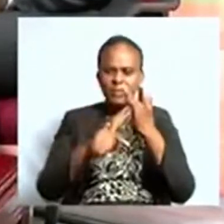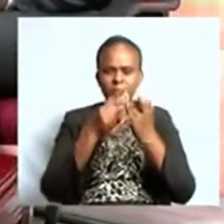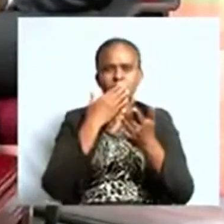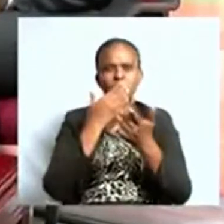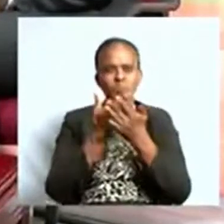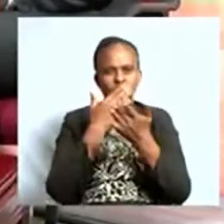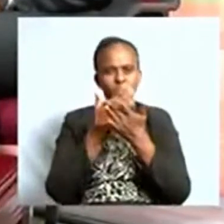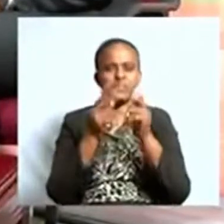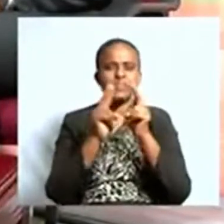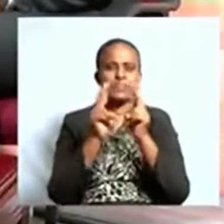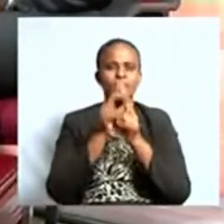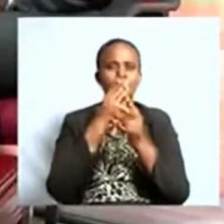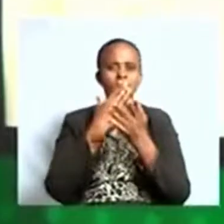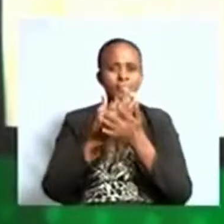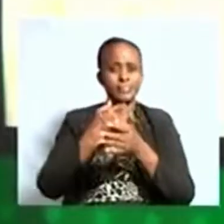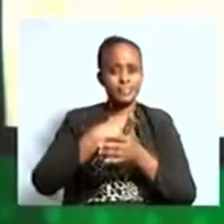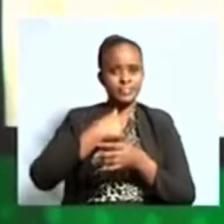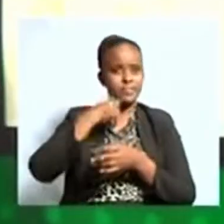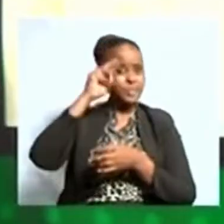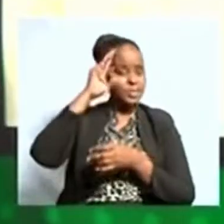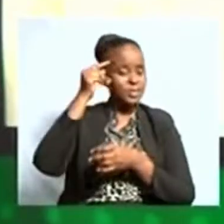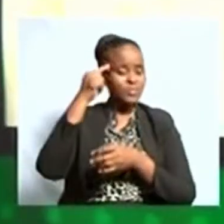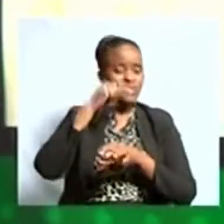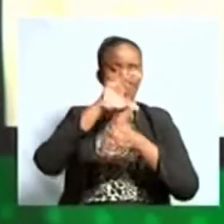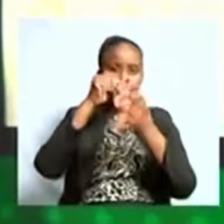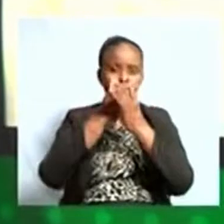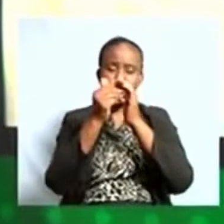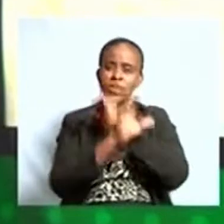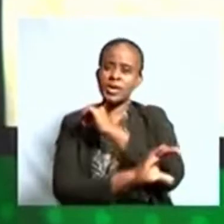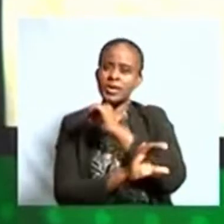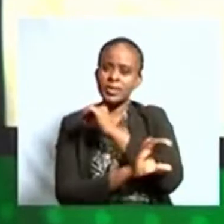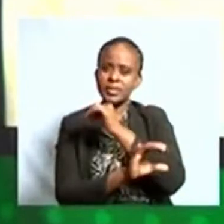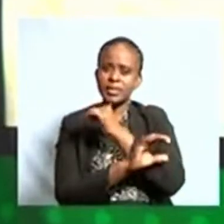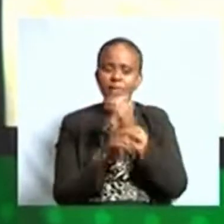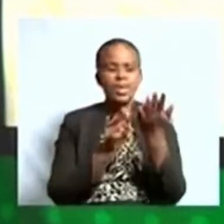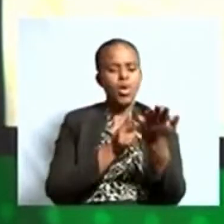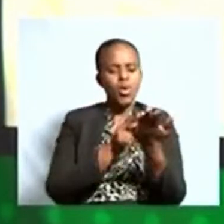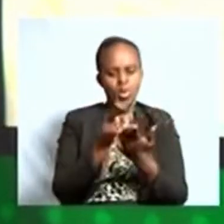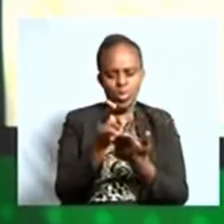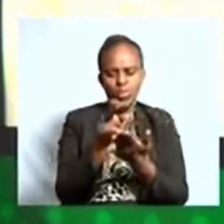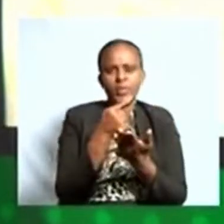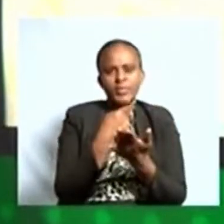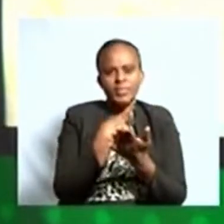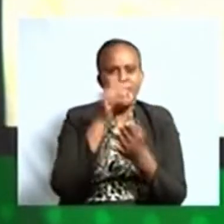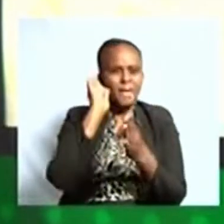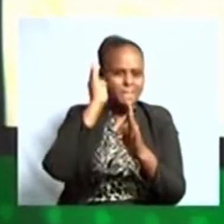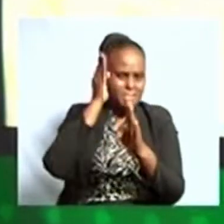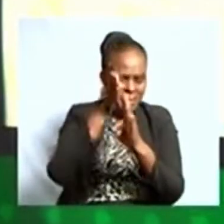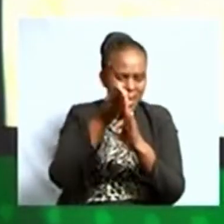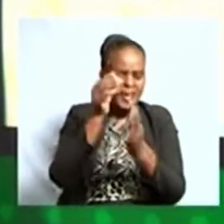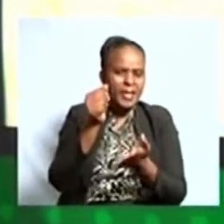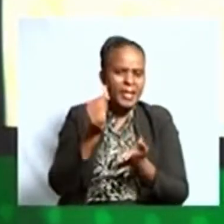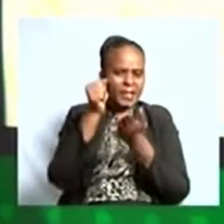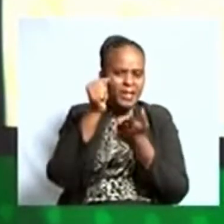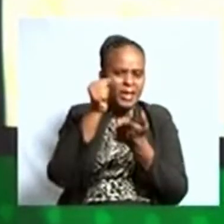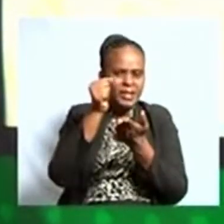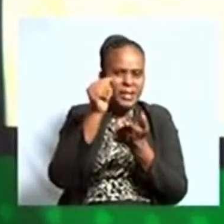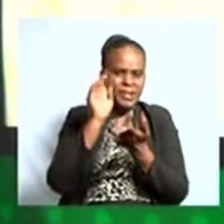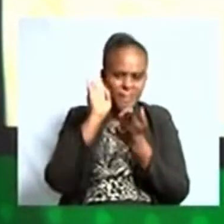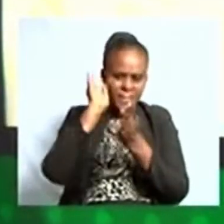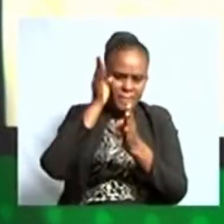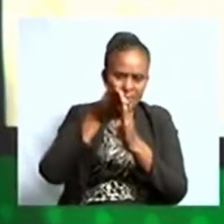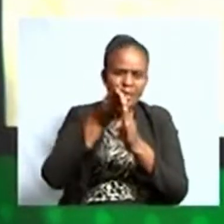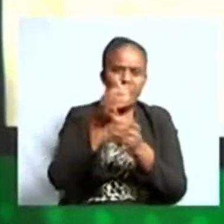good, very good. I'm a minister for the whole country, so honestly, I wouldn't tilt the whole budget of the ministry to deal